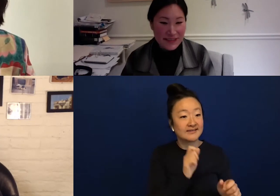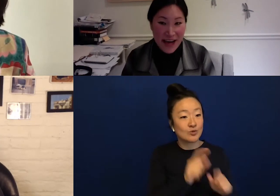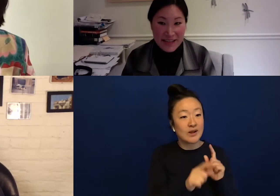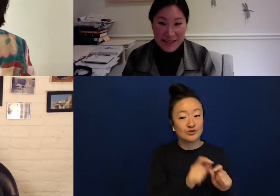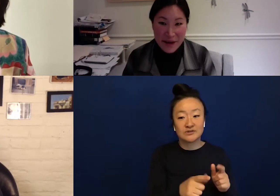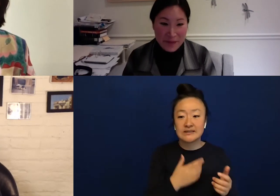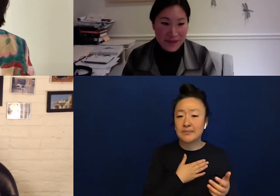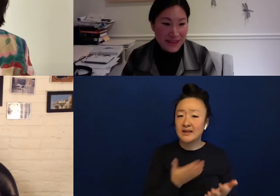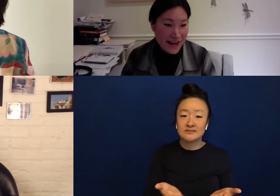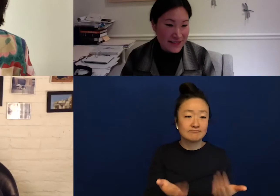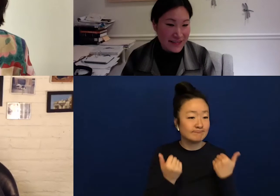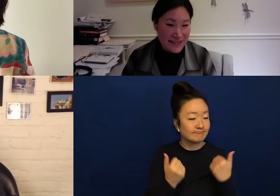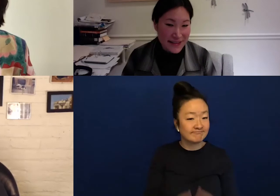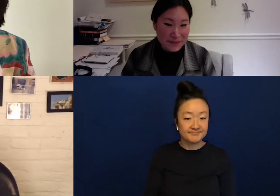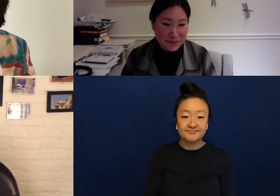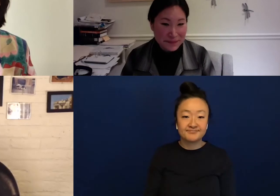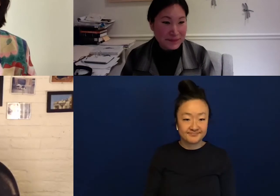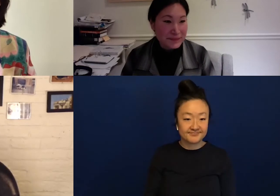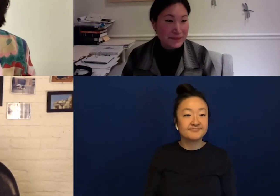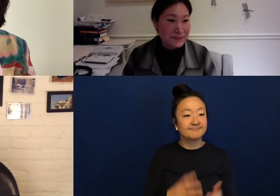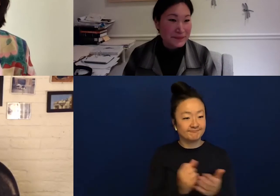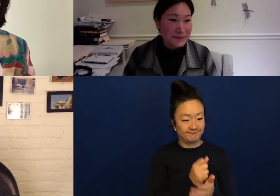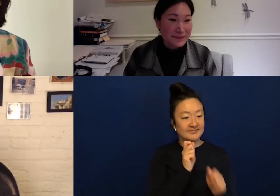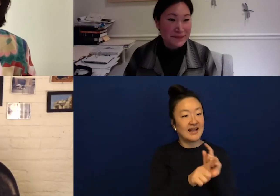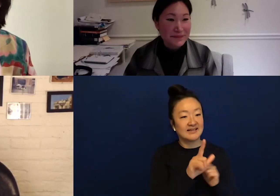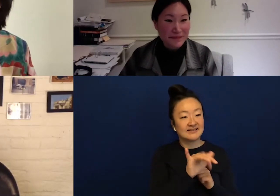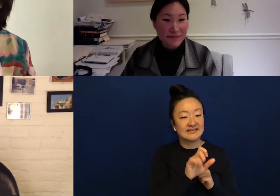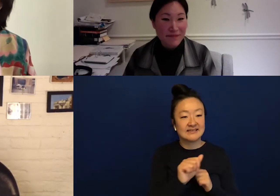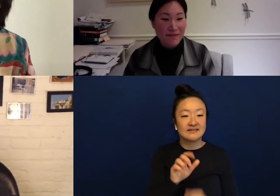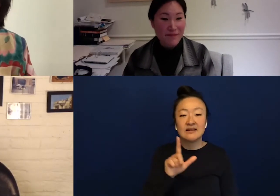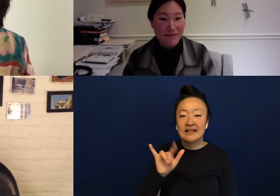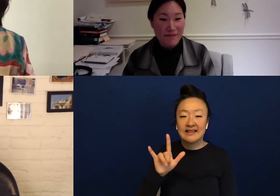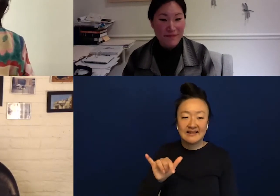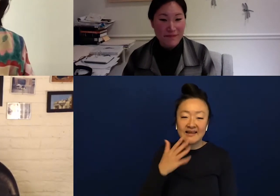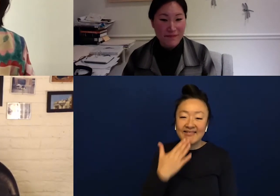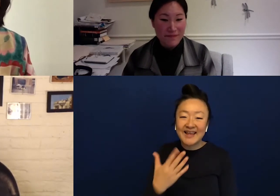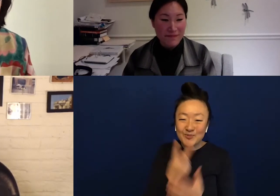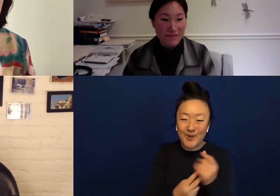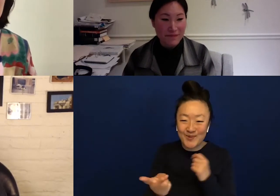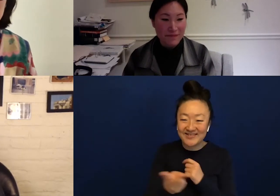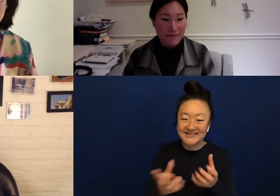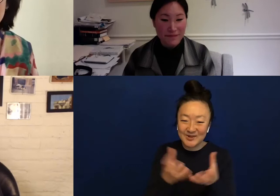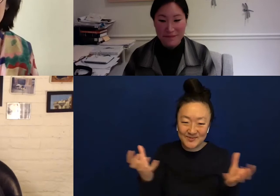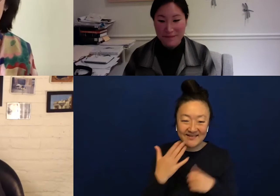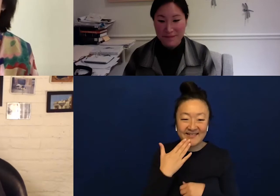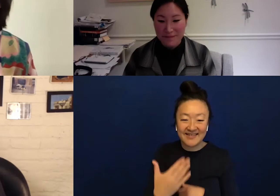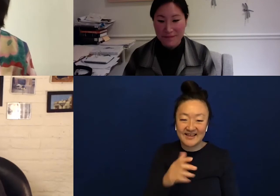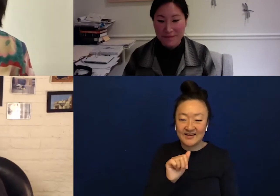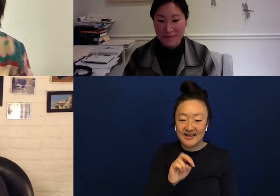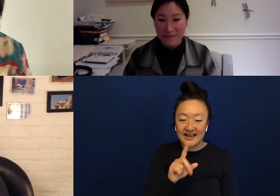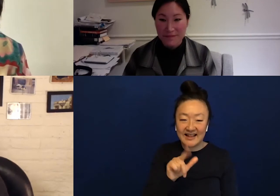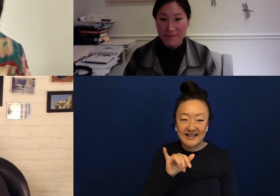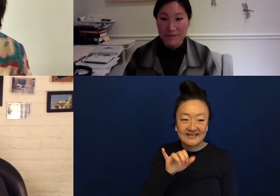Please ask them and ask Lisa. Yeah. Thank you both so much. Thank you, Annalise, for these questions. I think